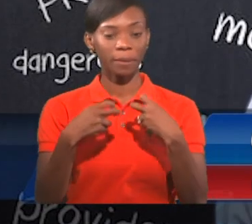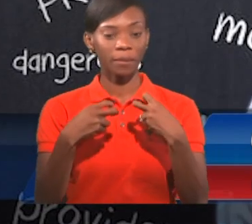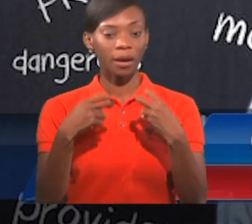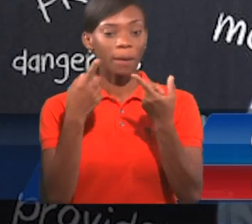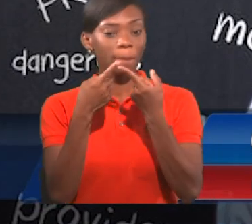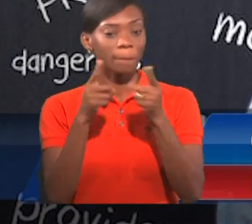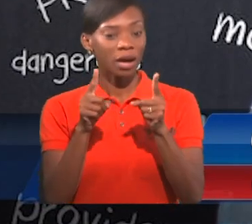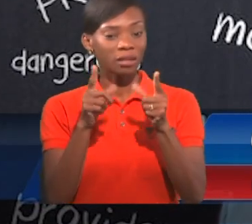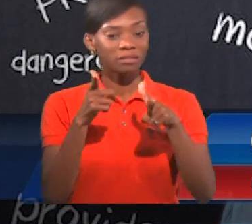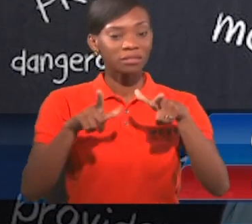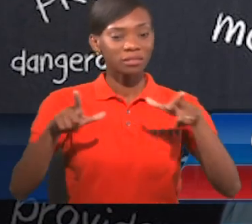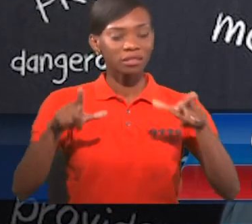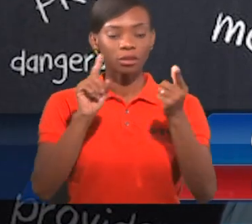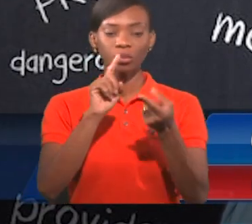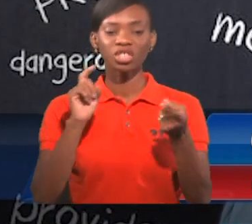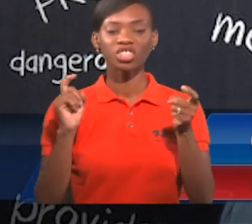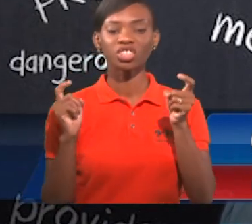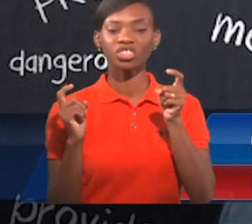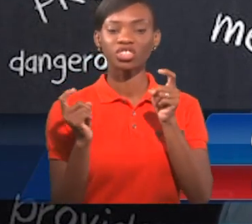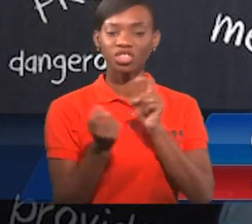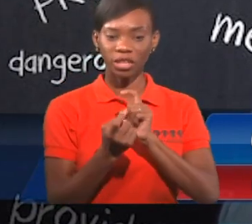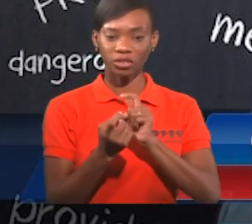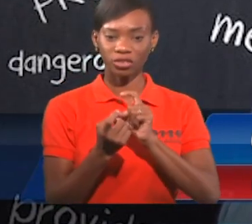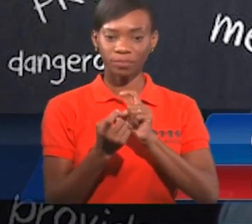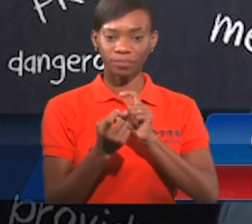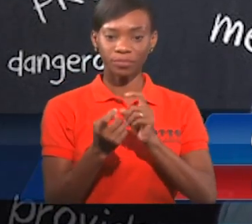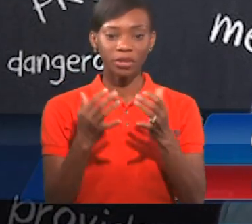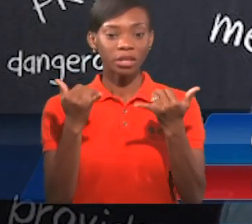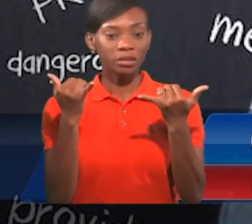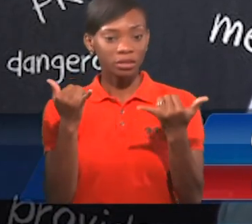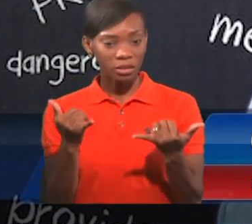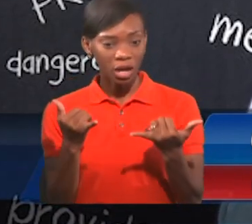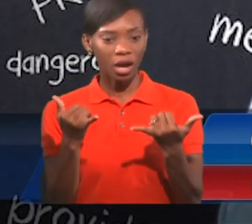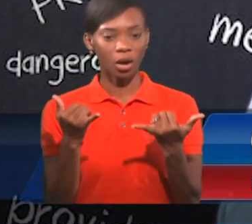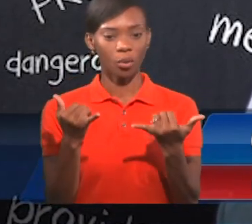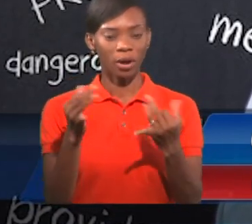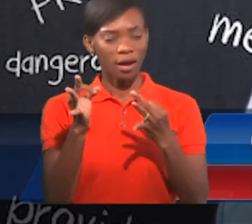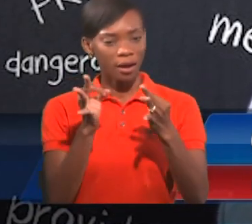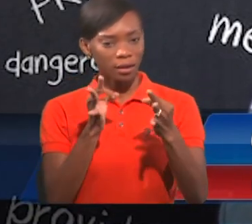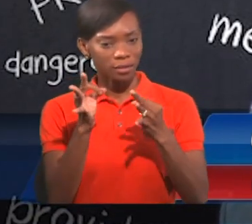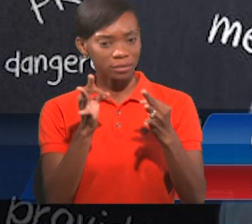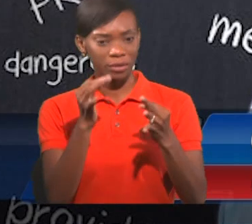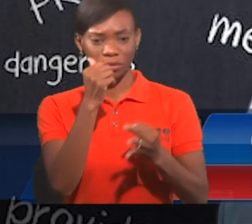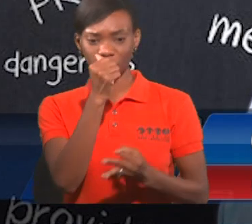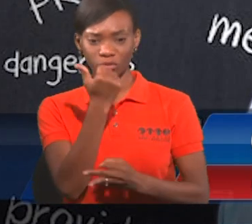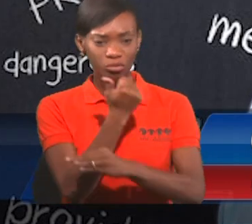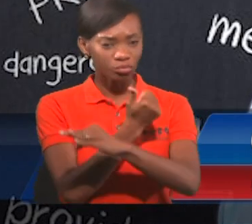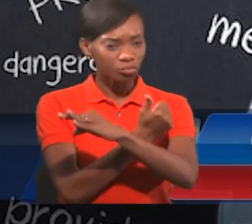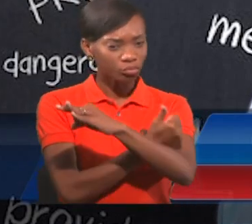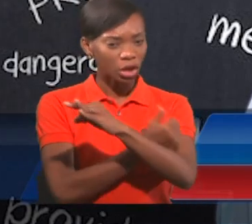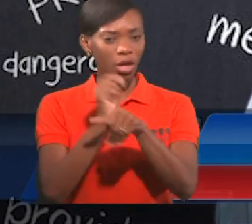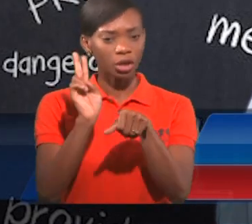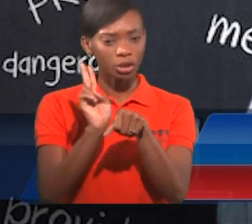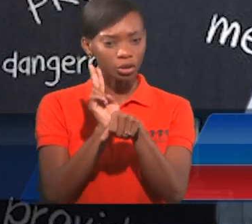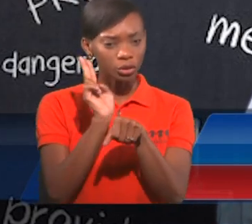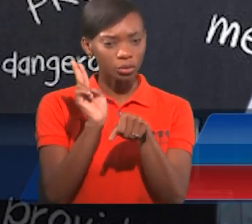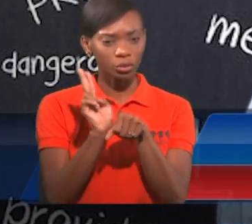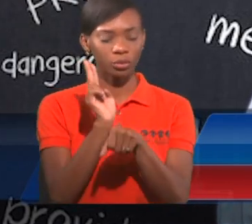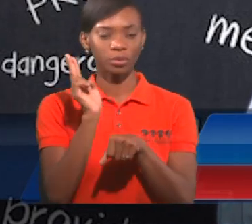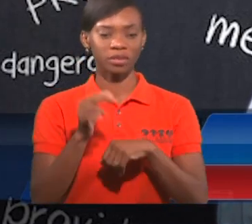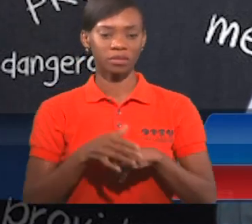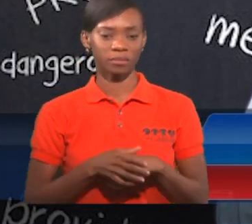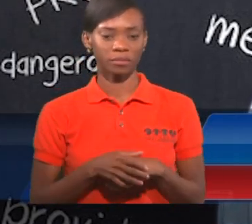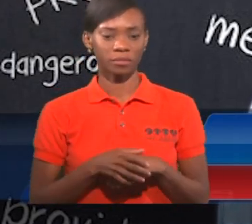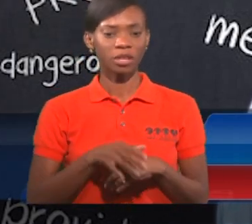language altogether. Now we speak about substance use disorders. So the use of the word addiction is something that we have to take the